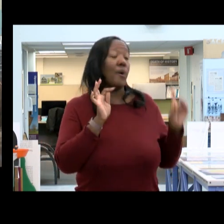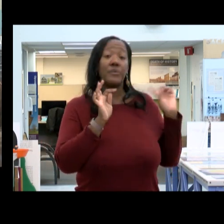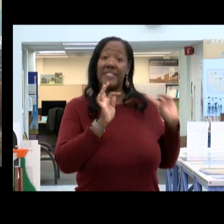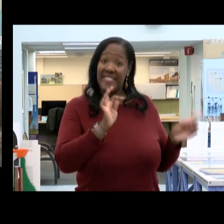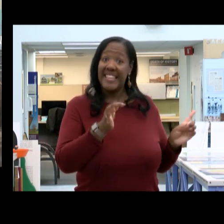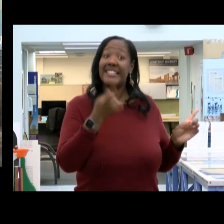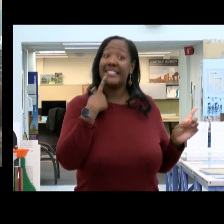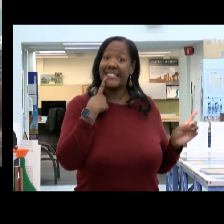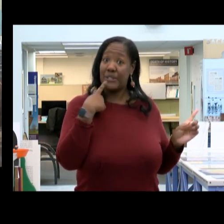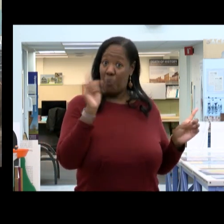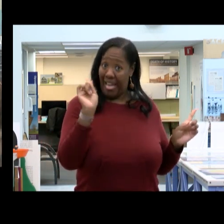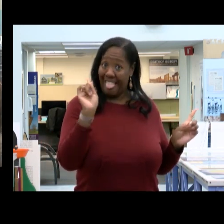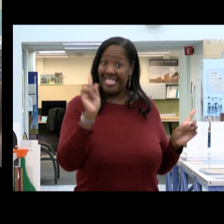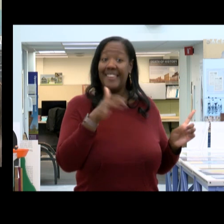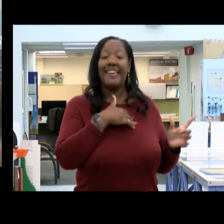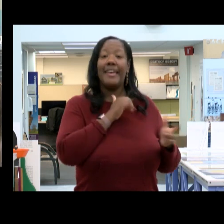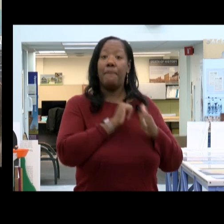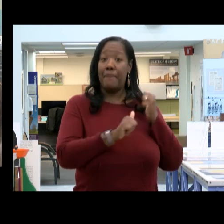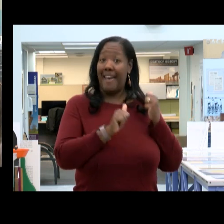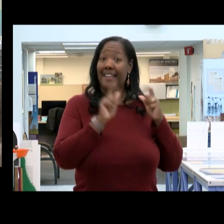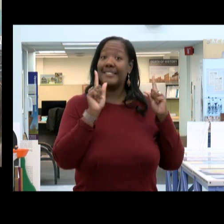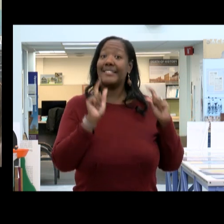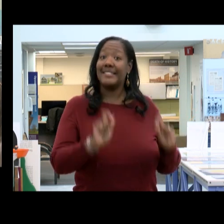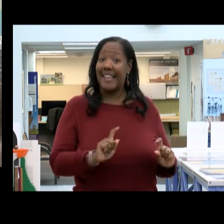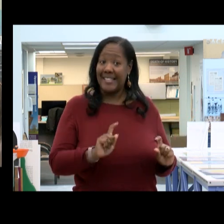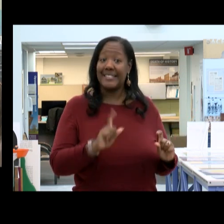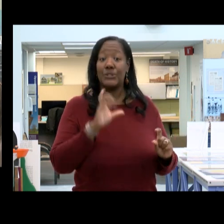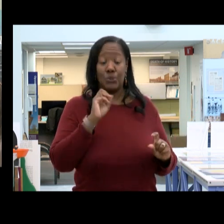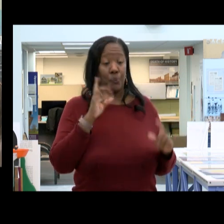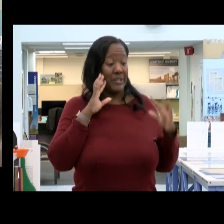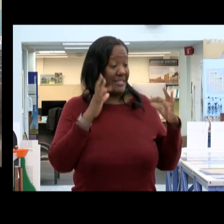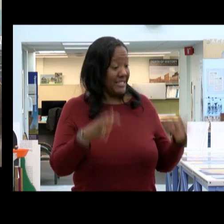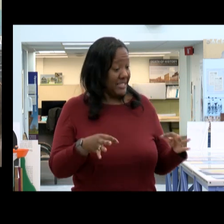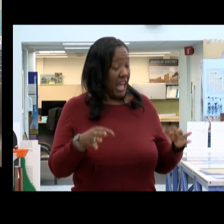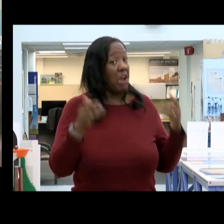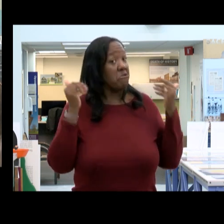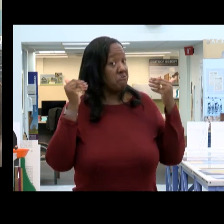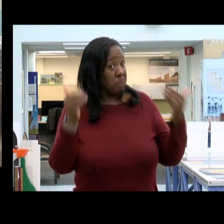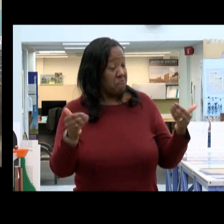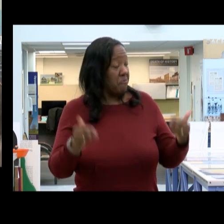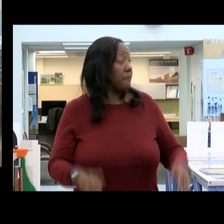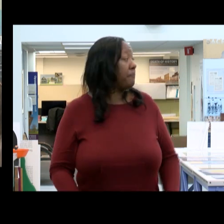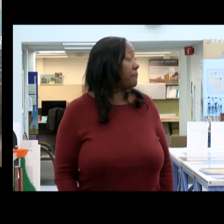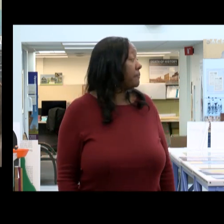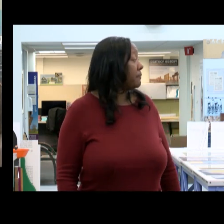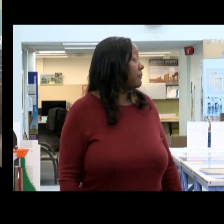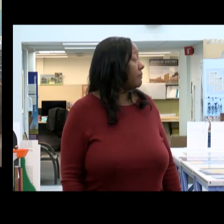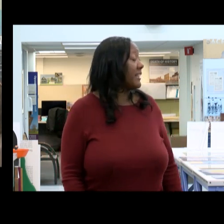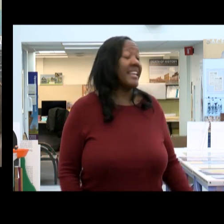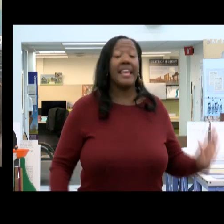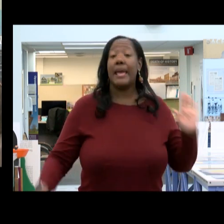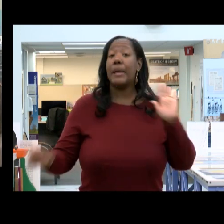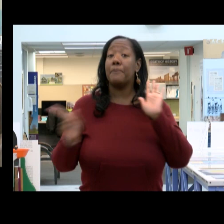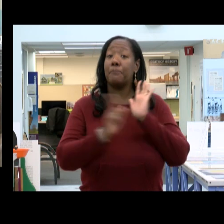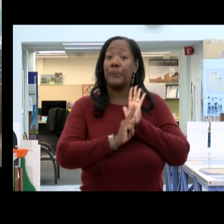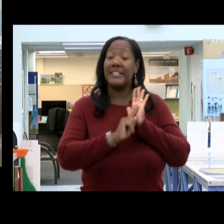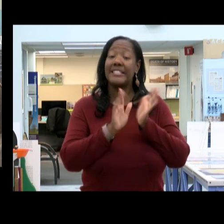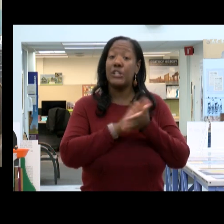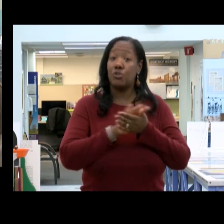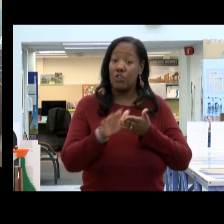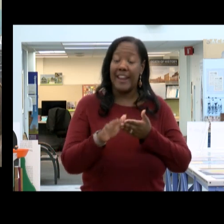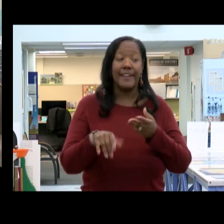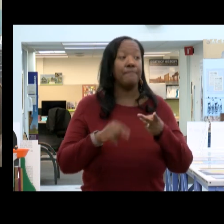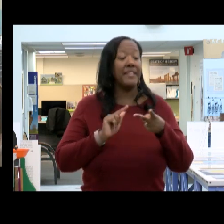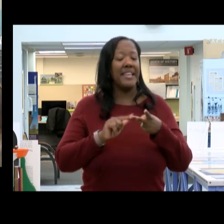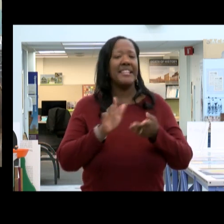test. So we decided, well, let's go with this. It printed great. It's got a nice texture.